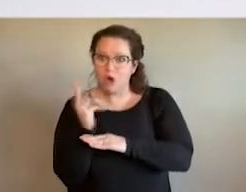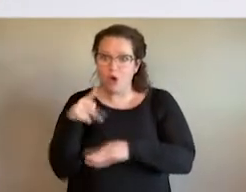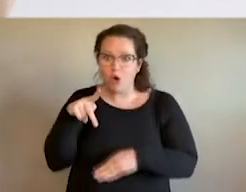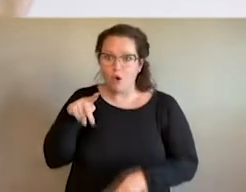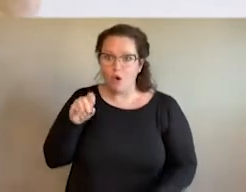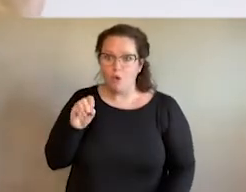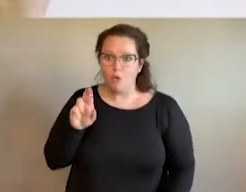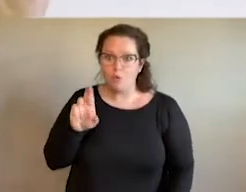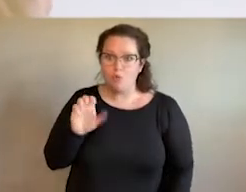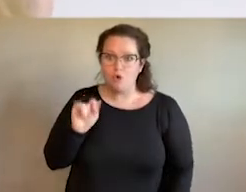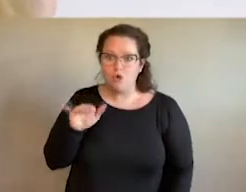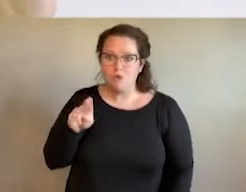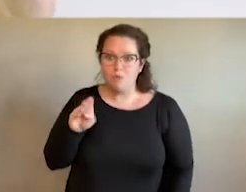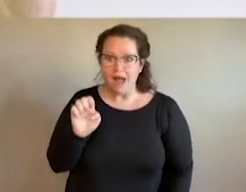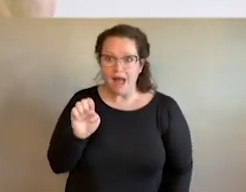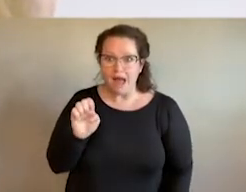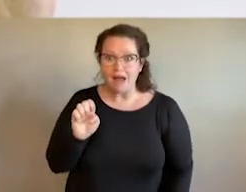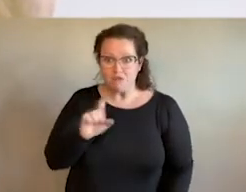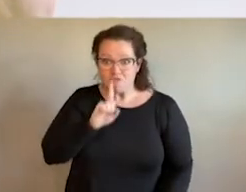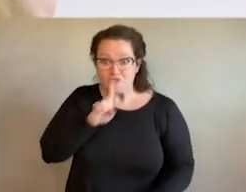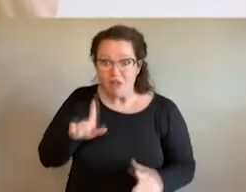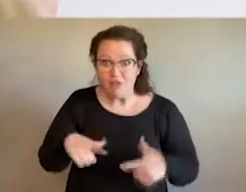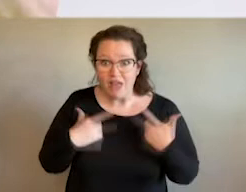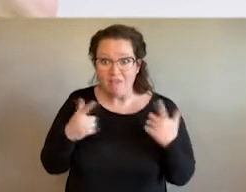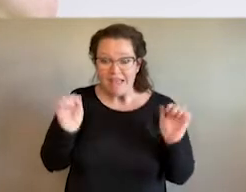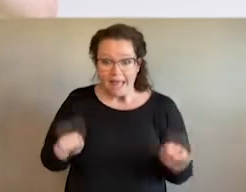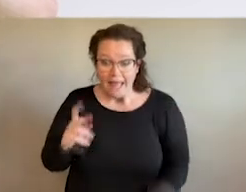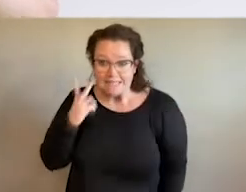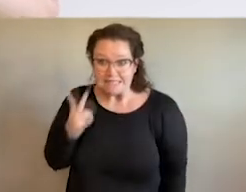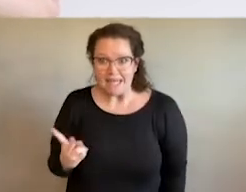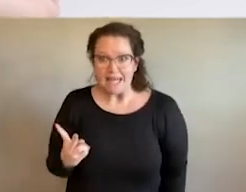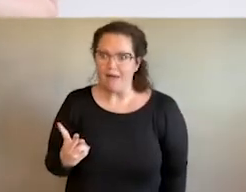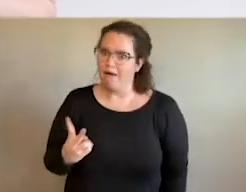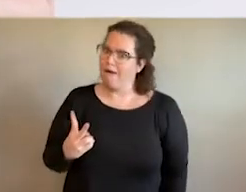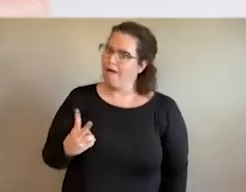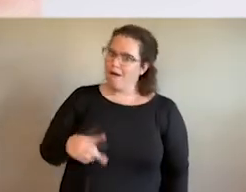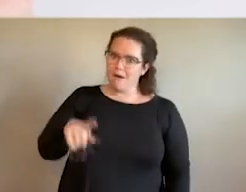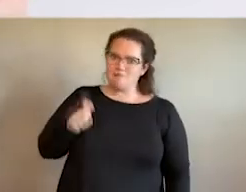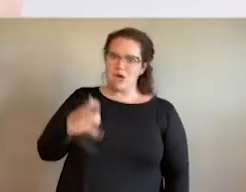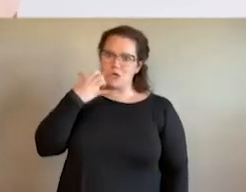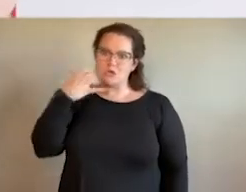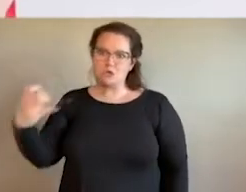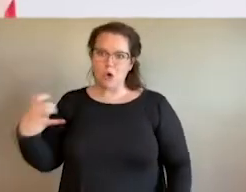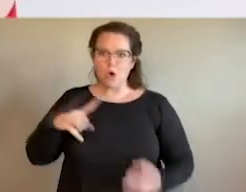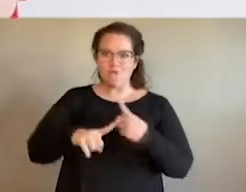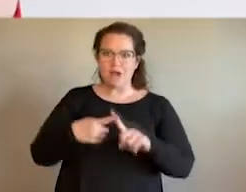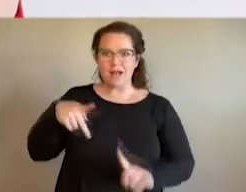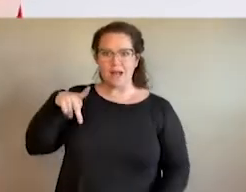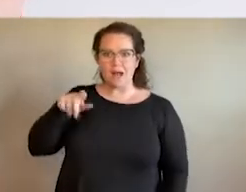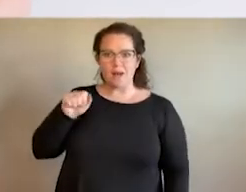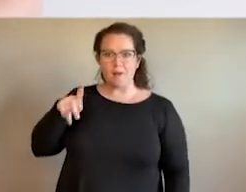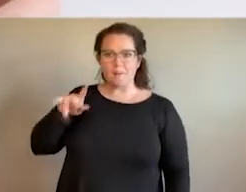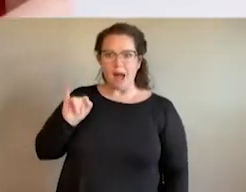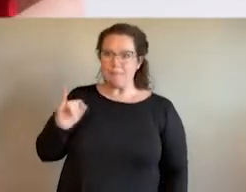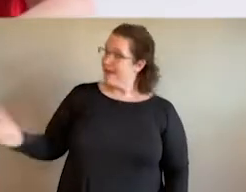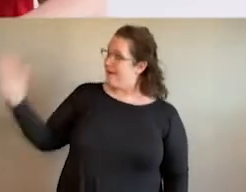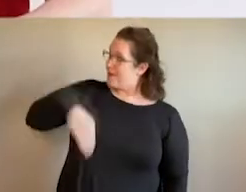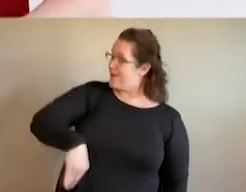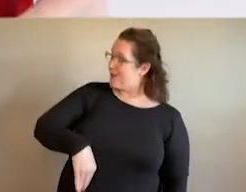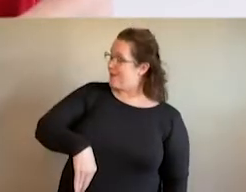live porcupine that I get to see when we go out there. So you know I had to call my friend Poppy. Hey Poppy, come